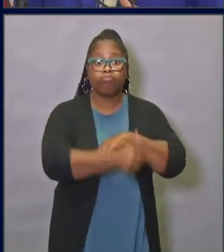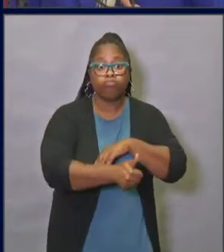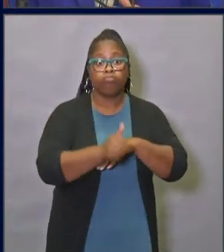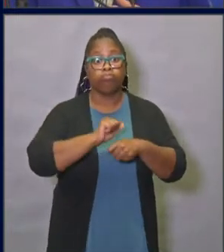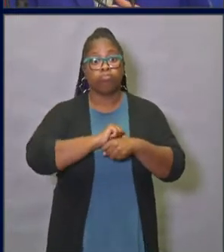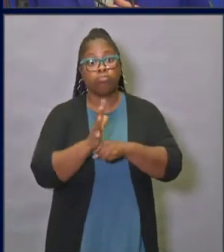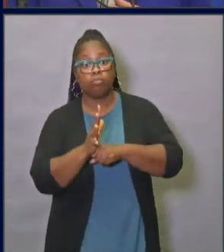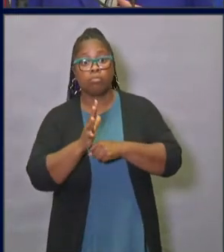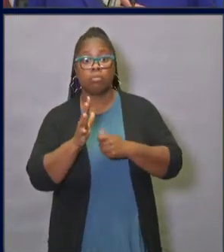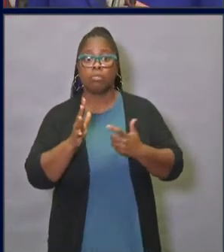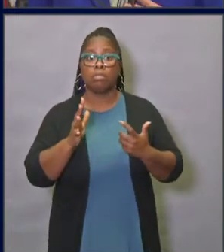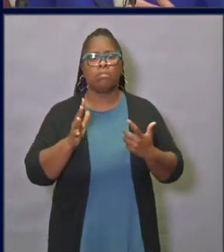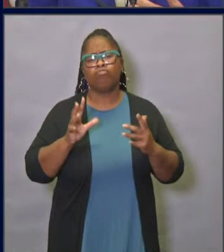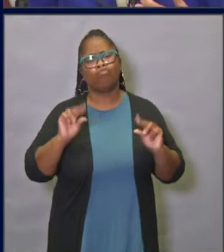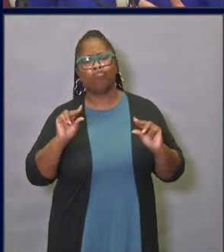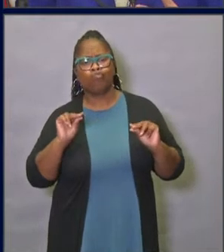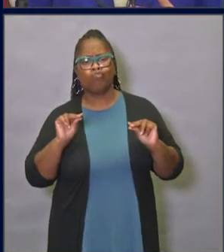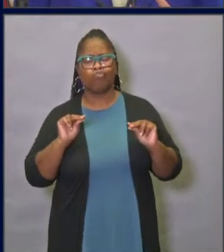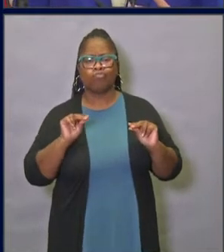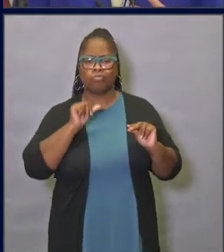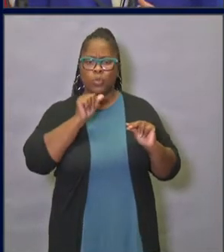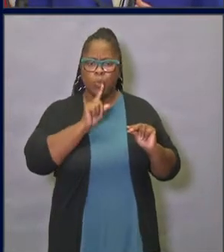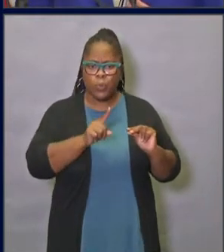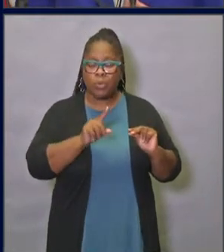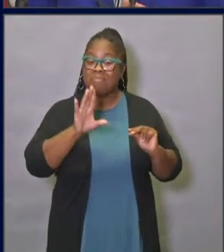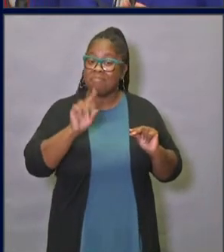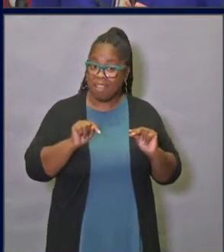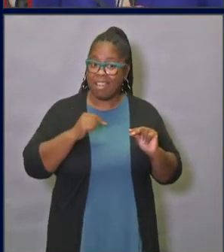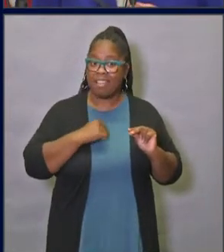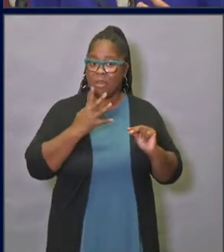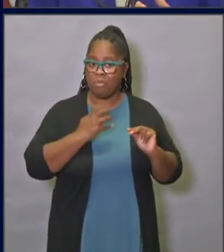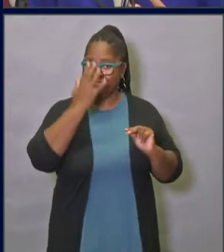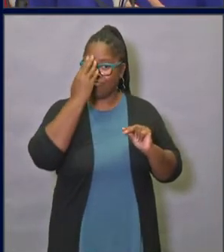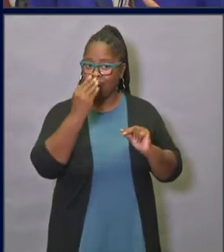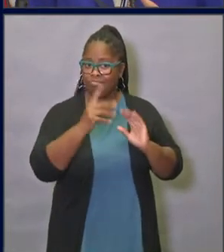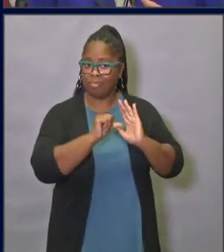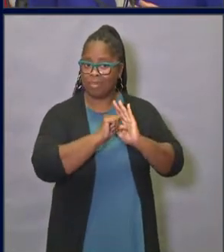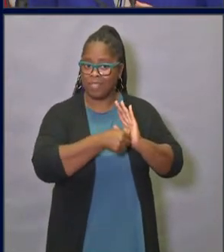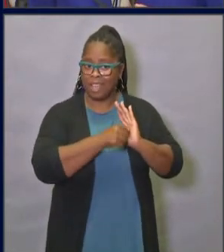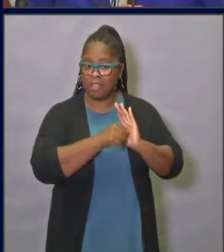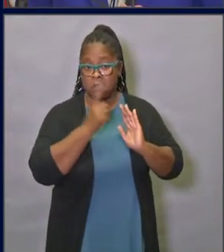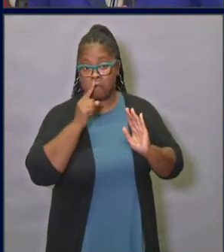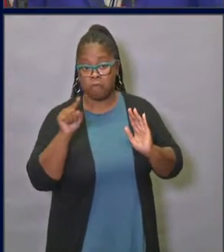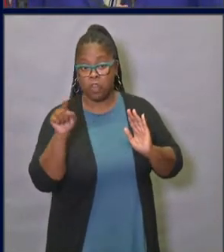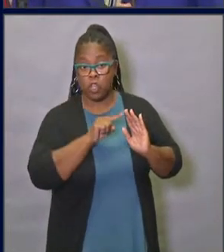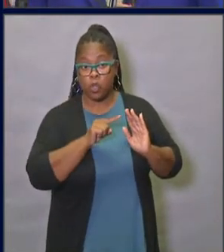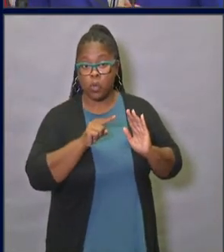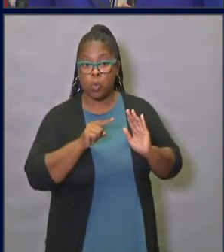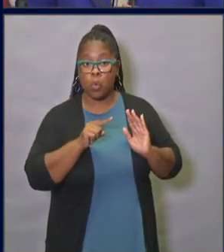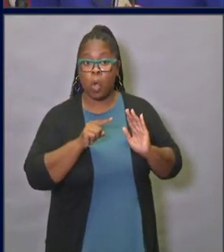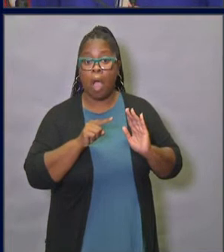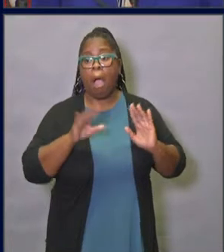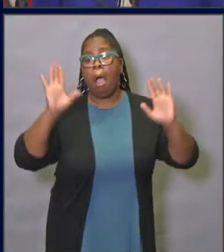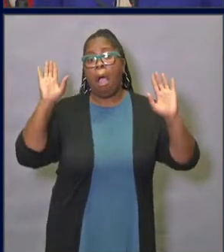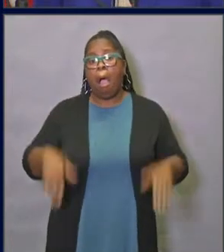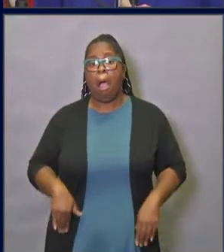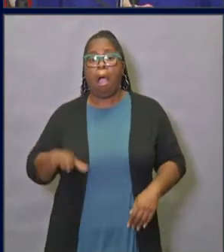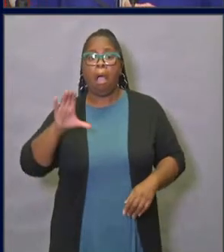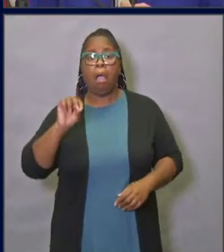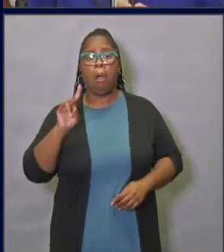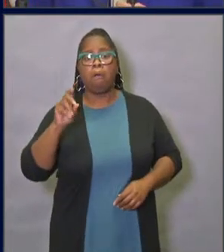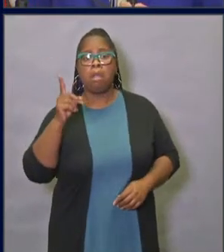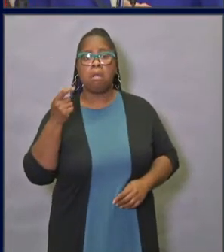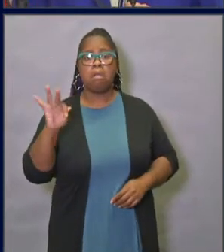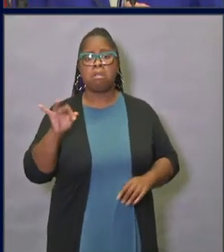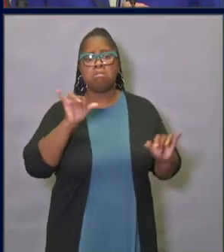died of COVID-19. But I do want to emphasize, especially for those who continue to believe that COVID-19 is